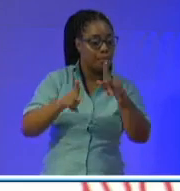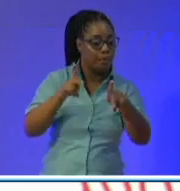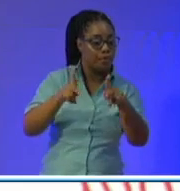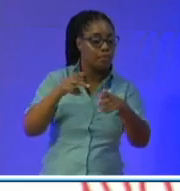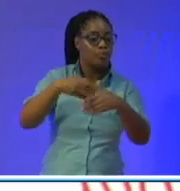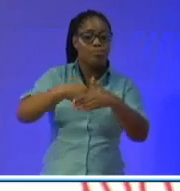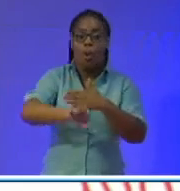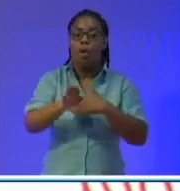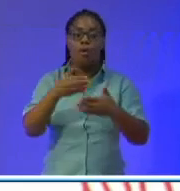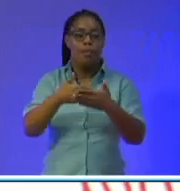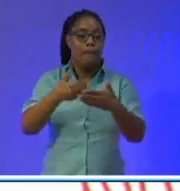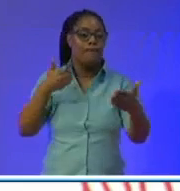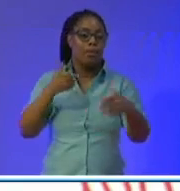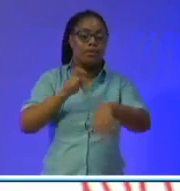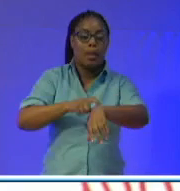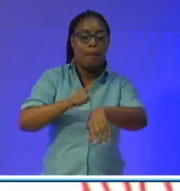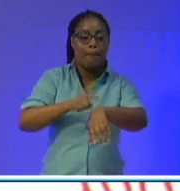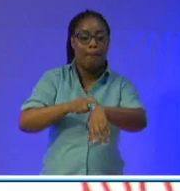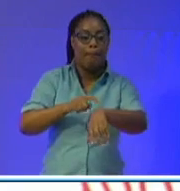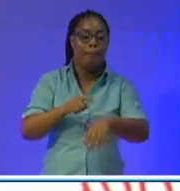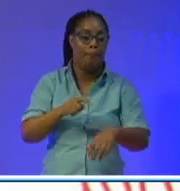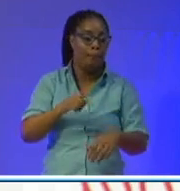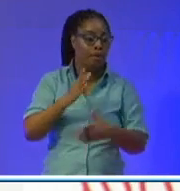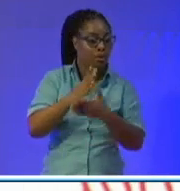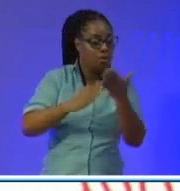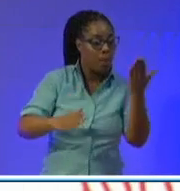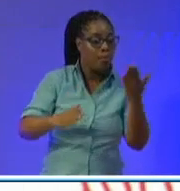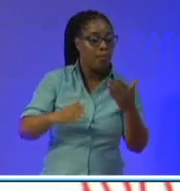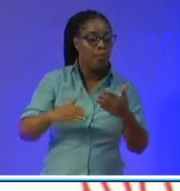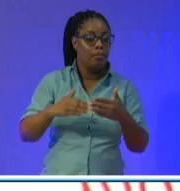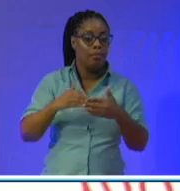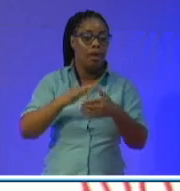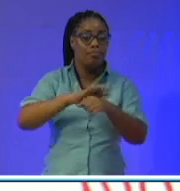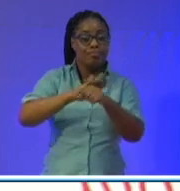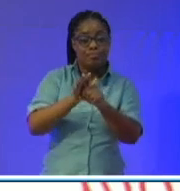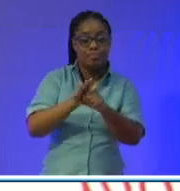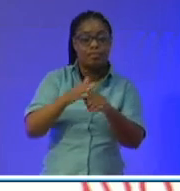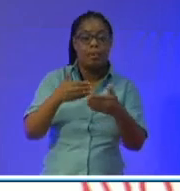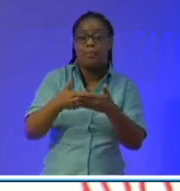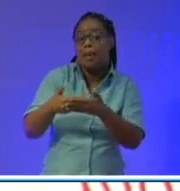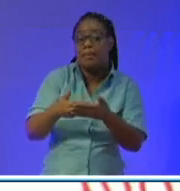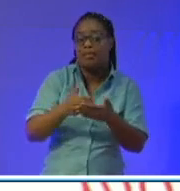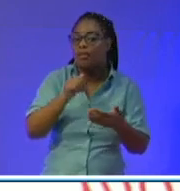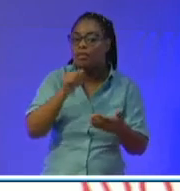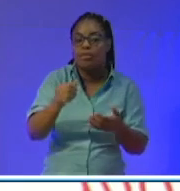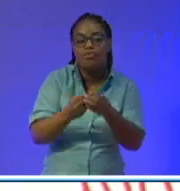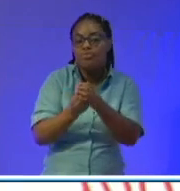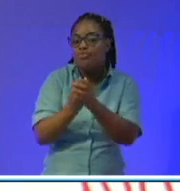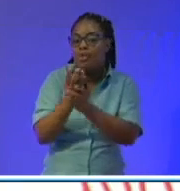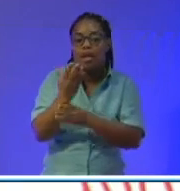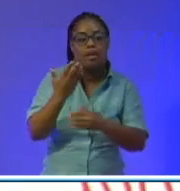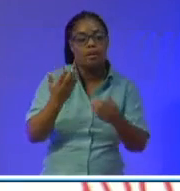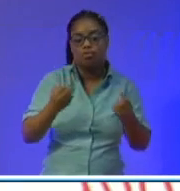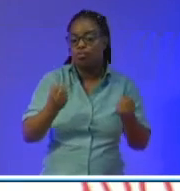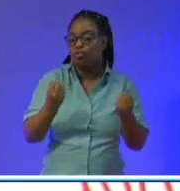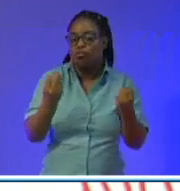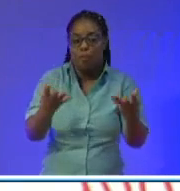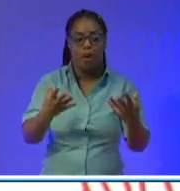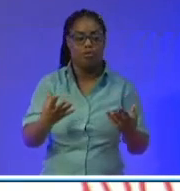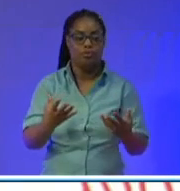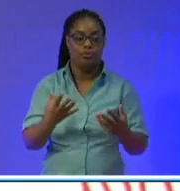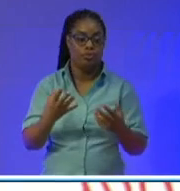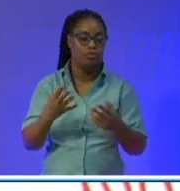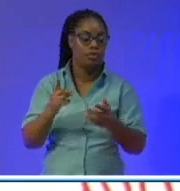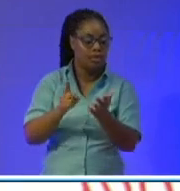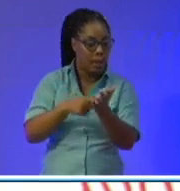growing as well, which is called small for gestational age. Stillbirths, as I said before. These are the common complications. And